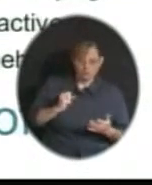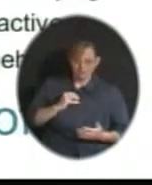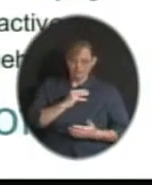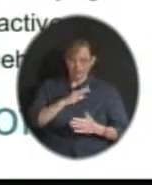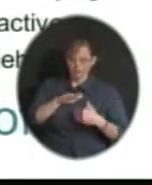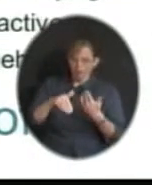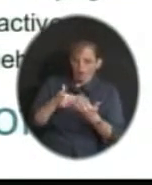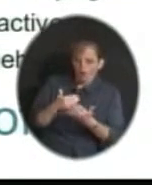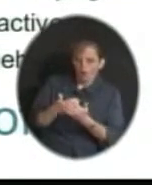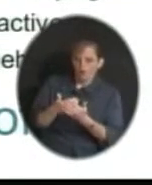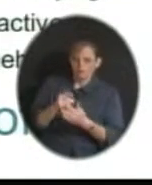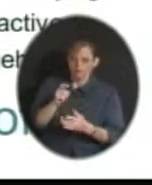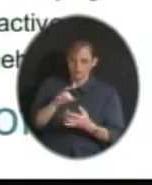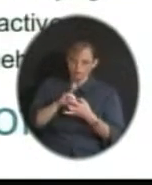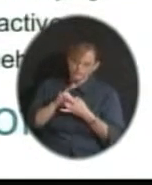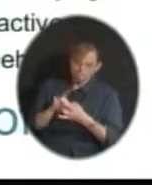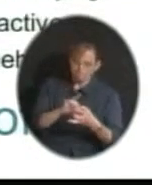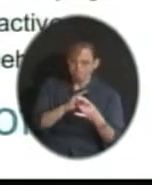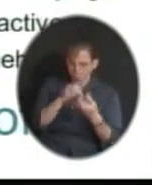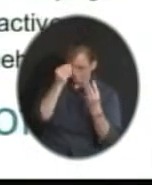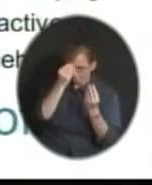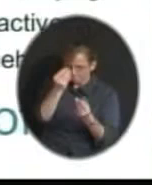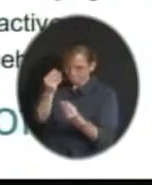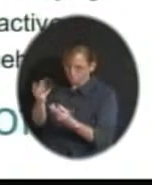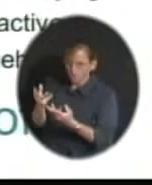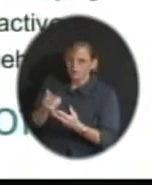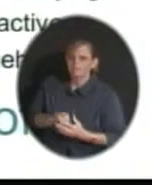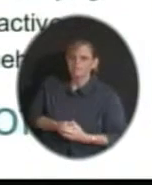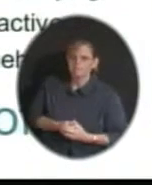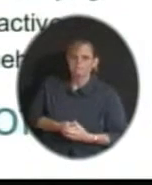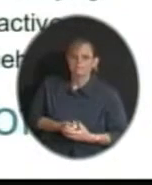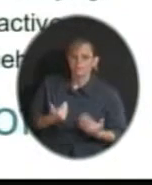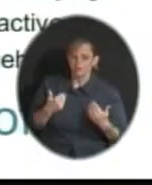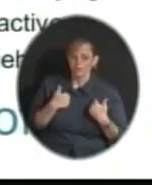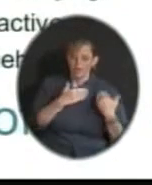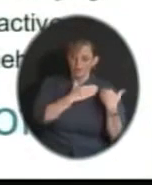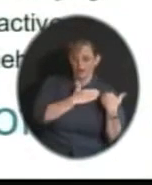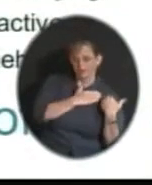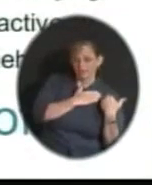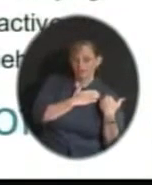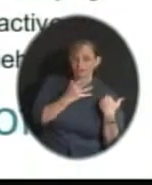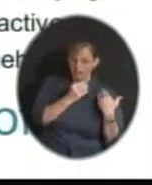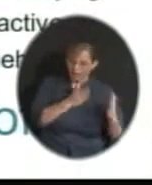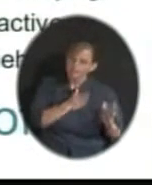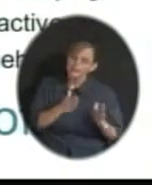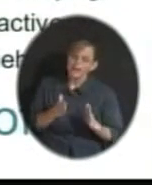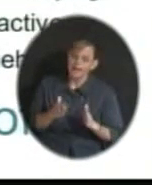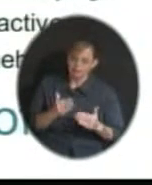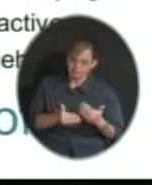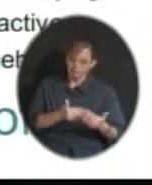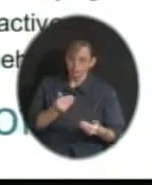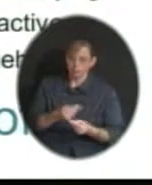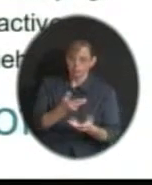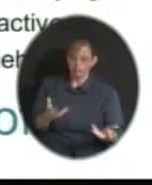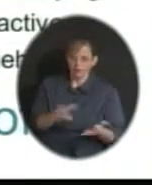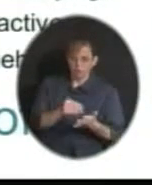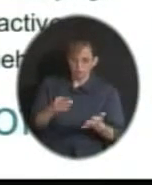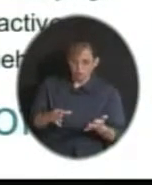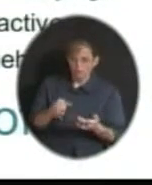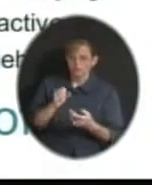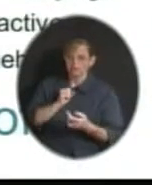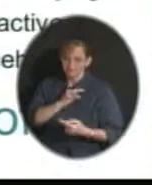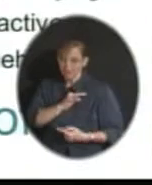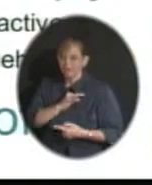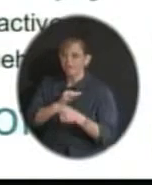informed in this particular issue related to bullying. We have an obligation and we have a plan to do it, to provide students, staff, parents,